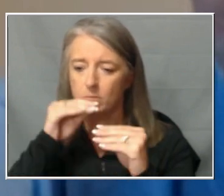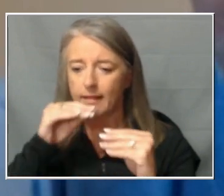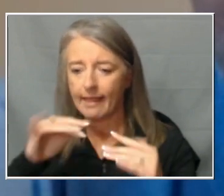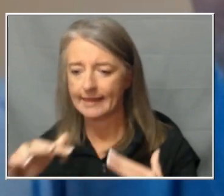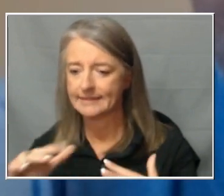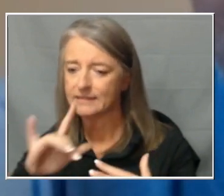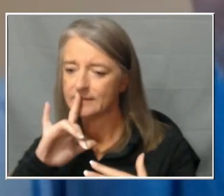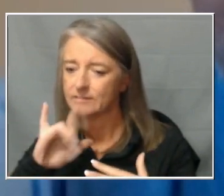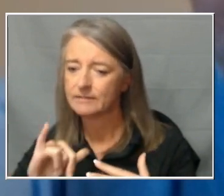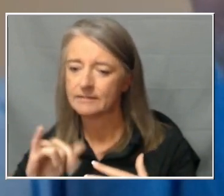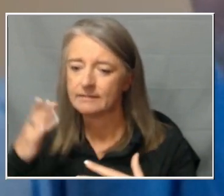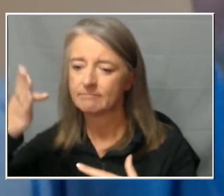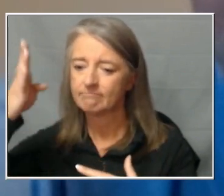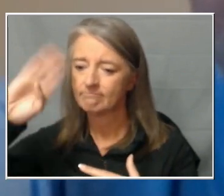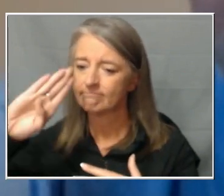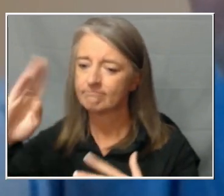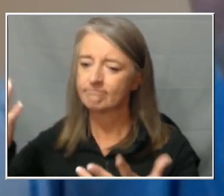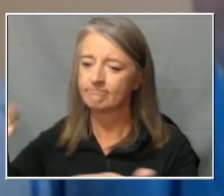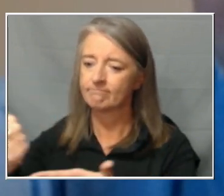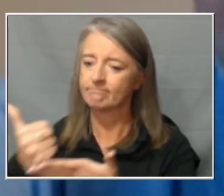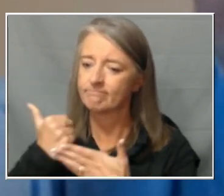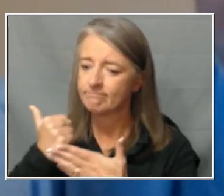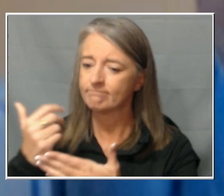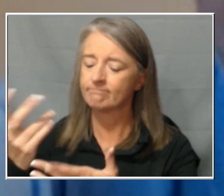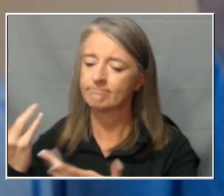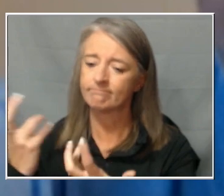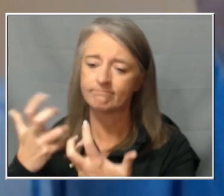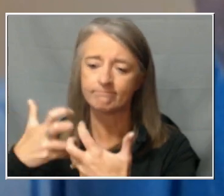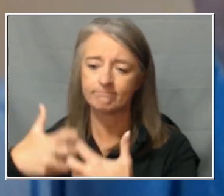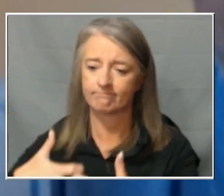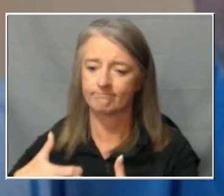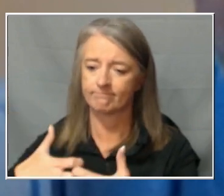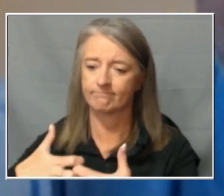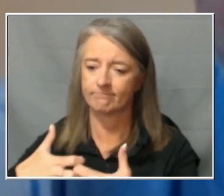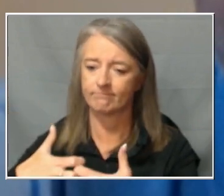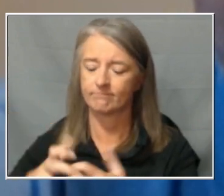that God put so many pieces in place for us.